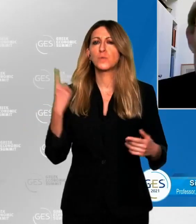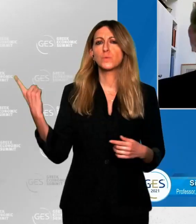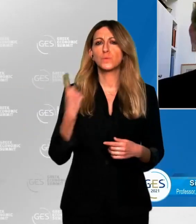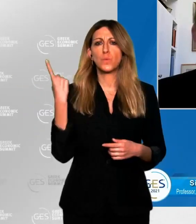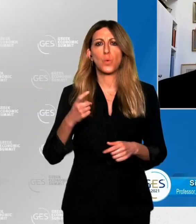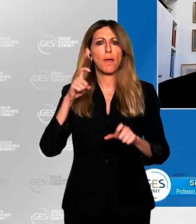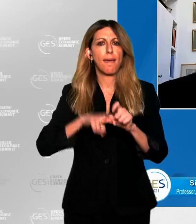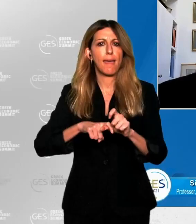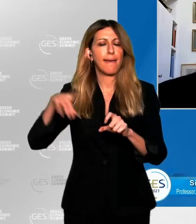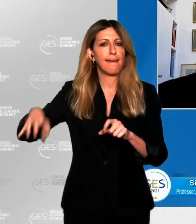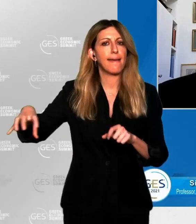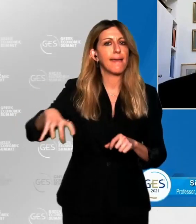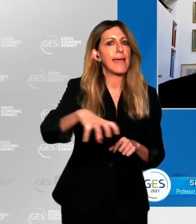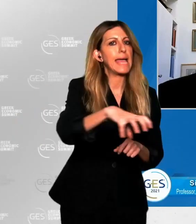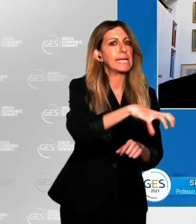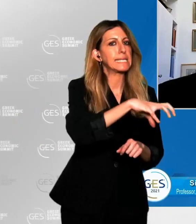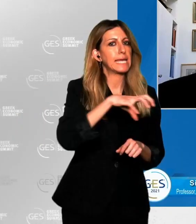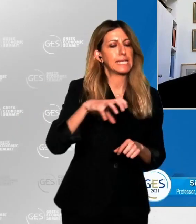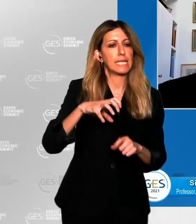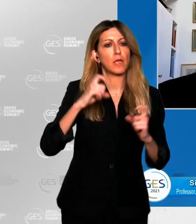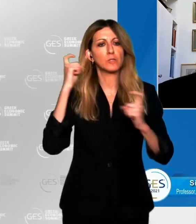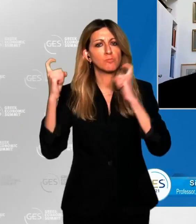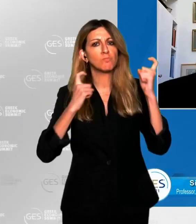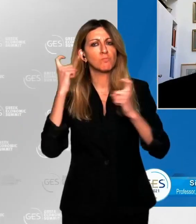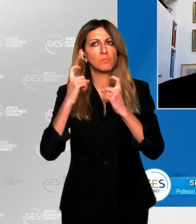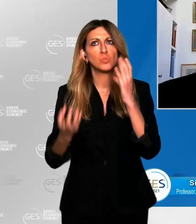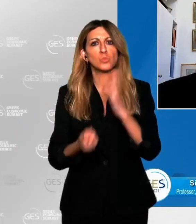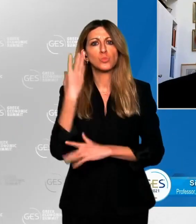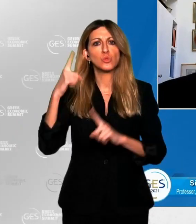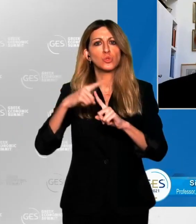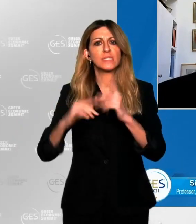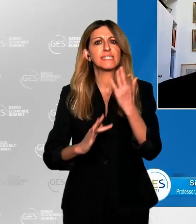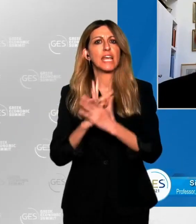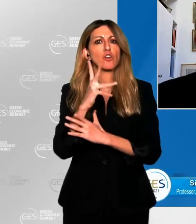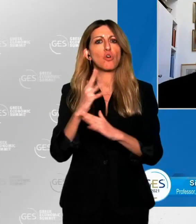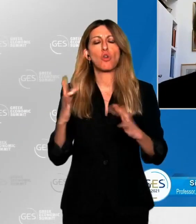I'm using it here as an example, electricity. I do believe that